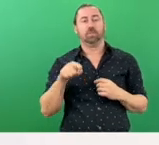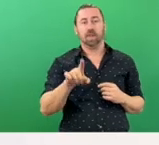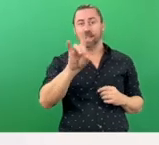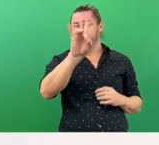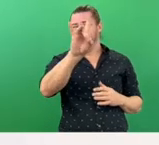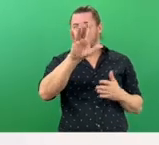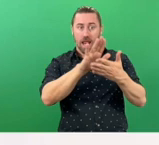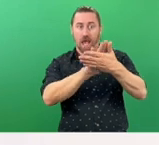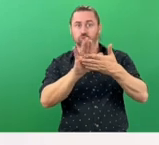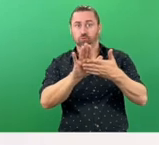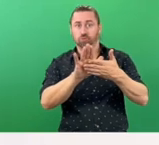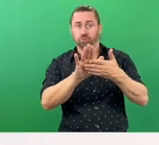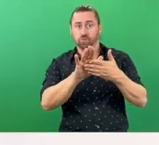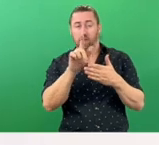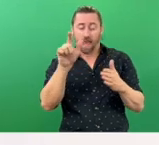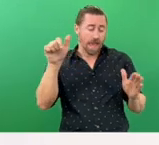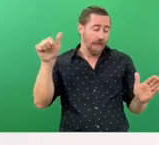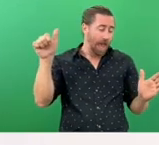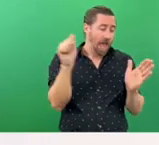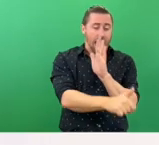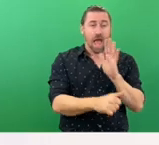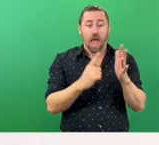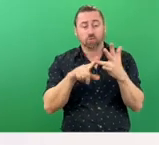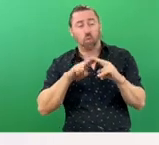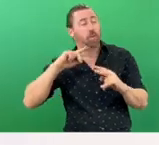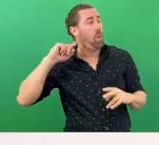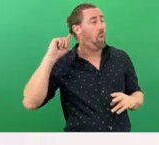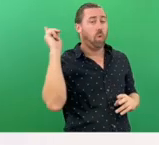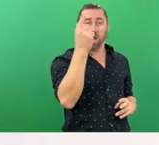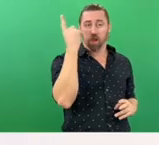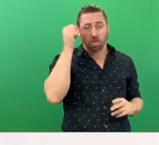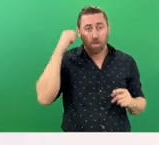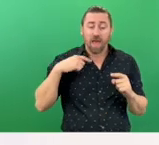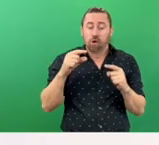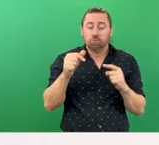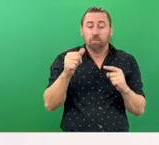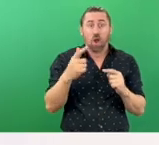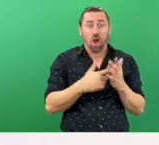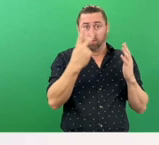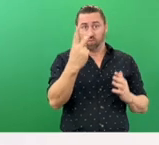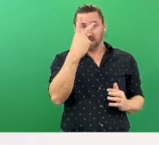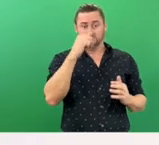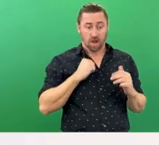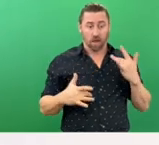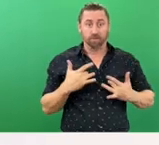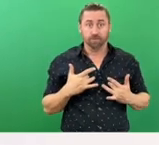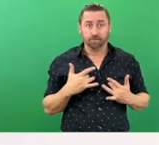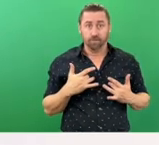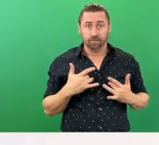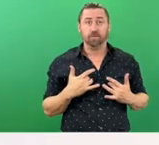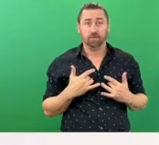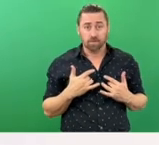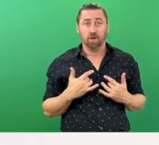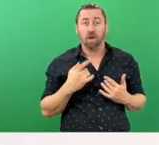infamous 10H pencil. It is the hardest pencil that you can buy. I think I've sharpened it maybe twice in my life.